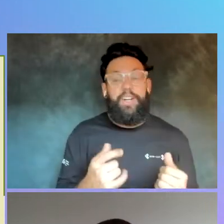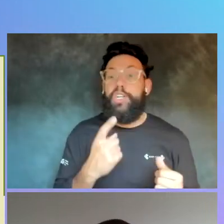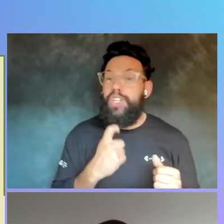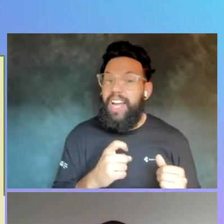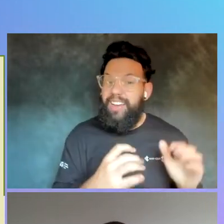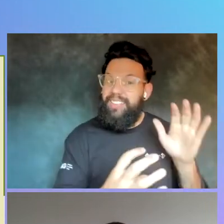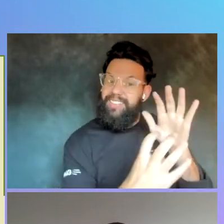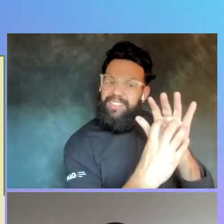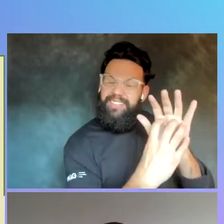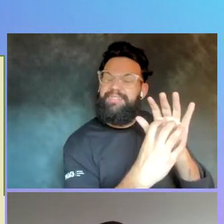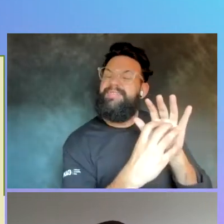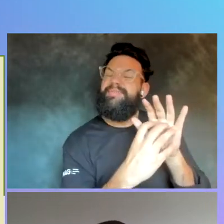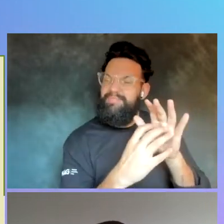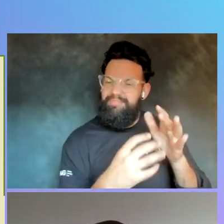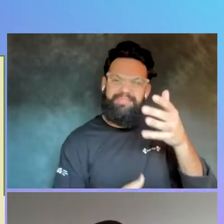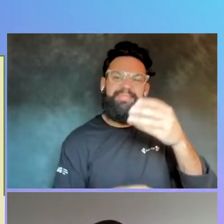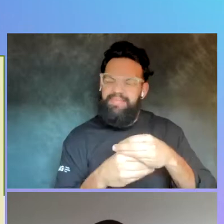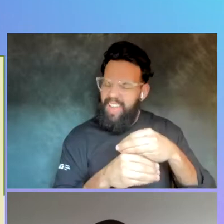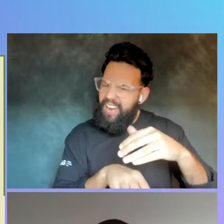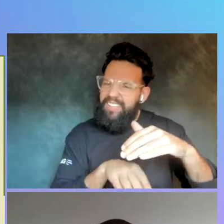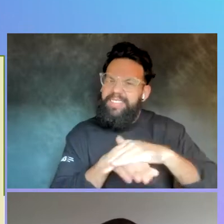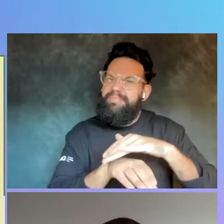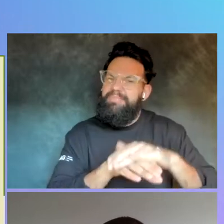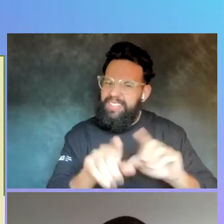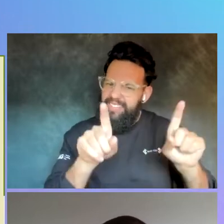failing. And we can